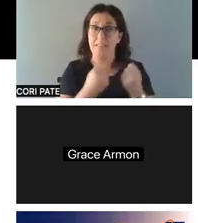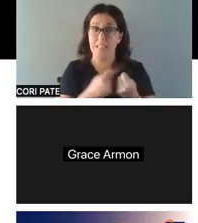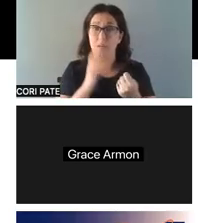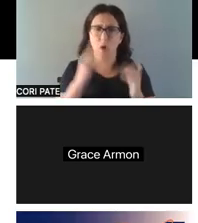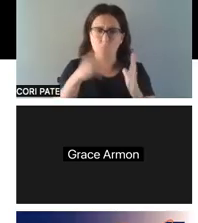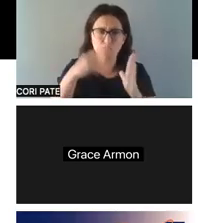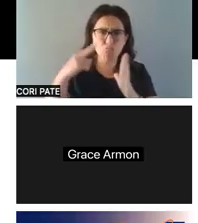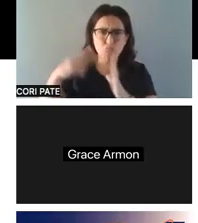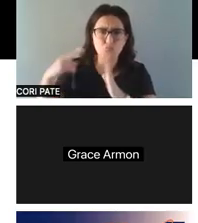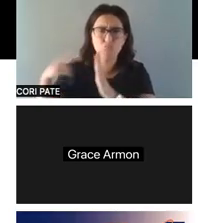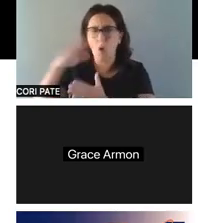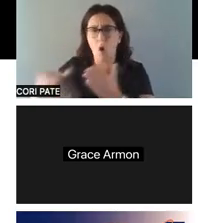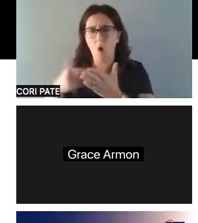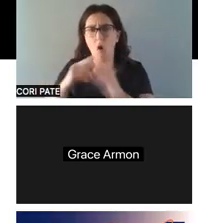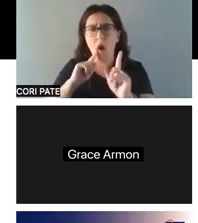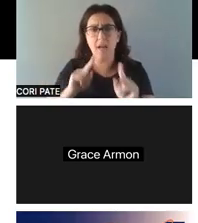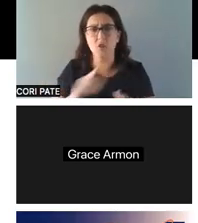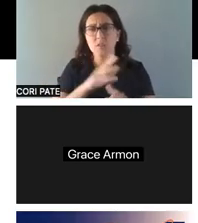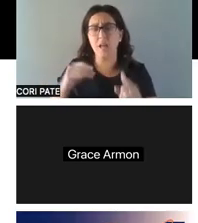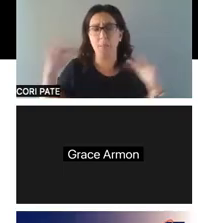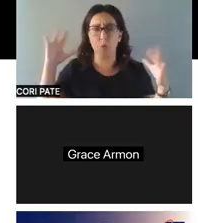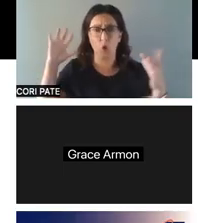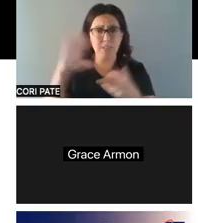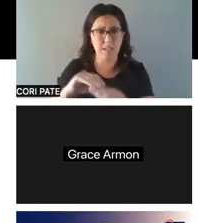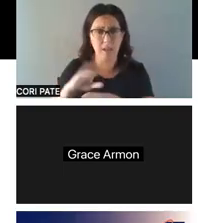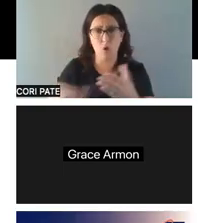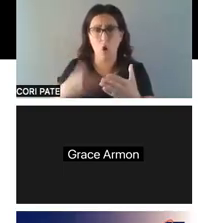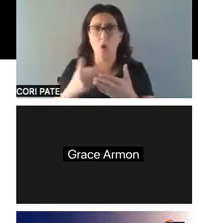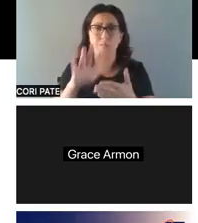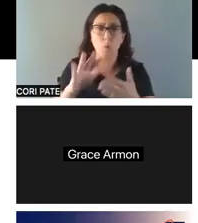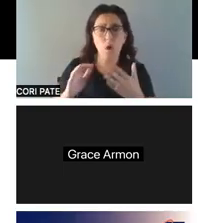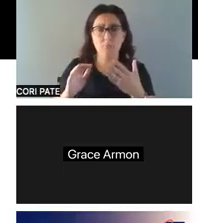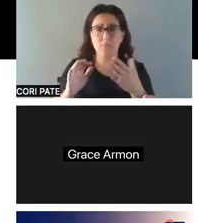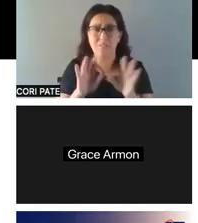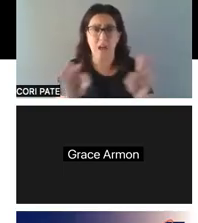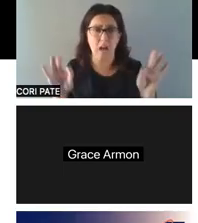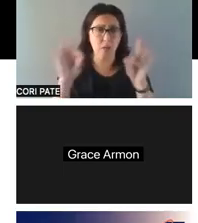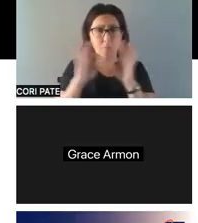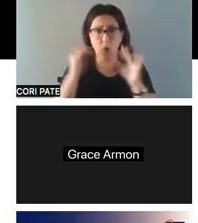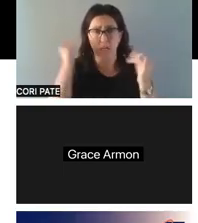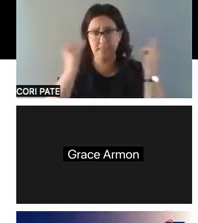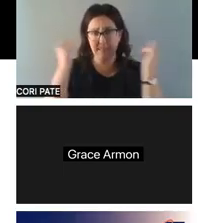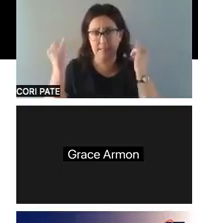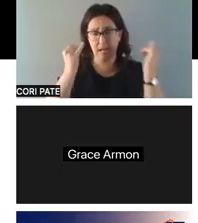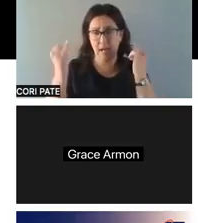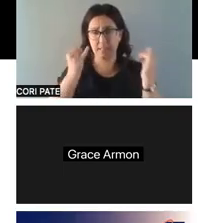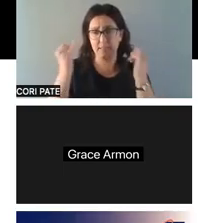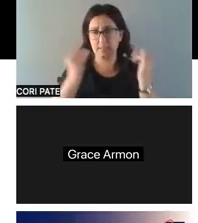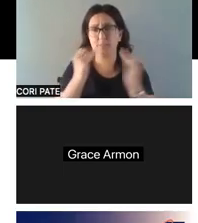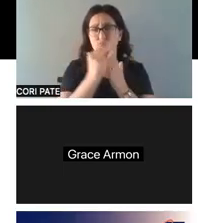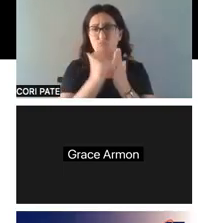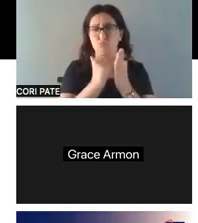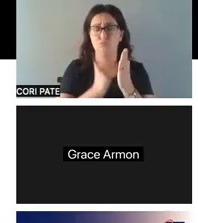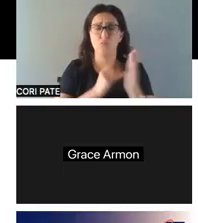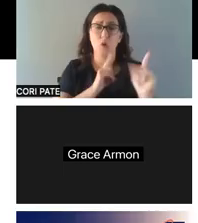again and put together all these valuable insights in the format of the informative report